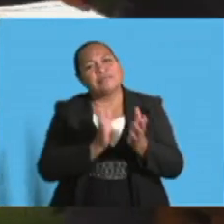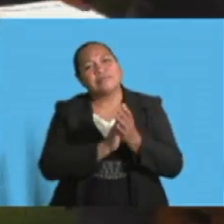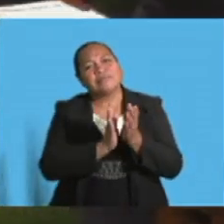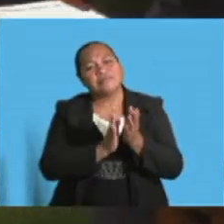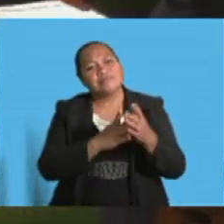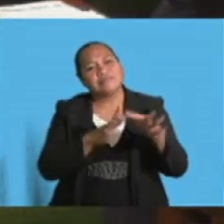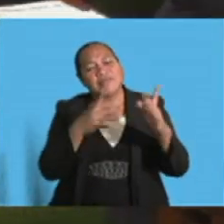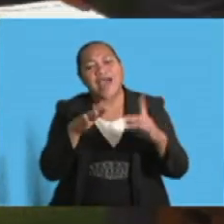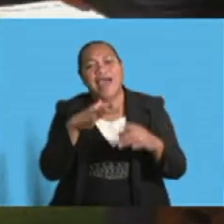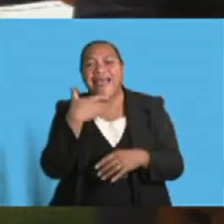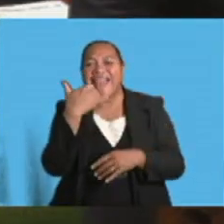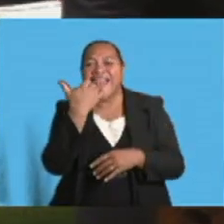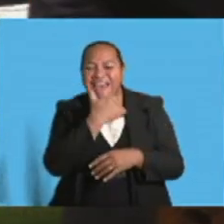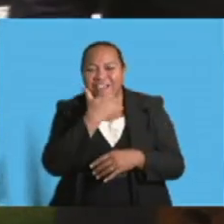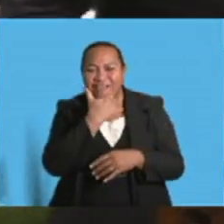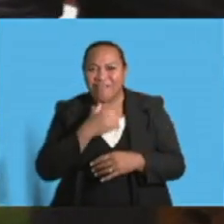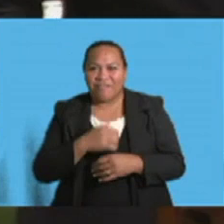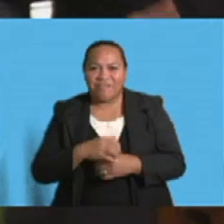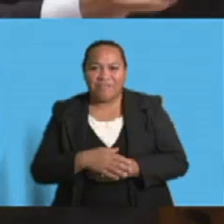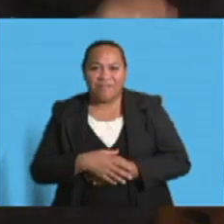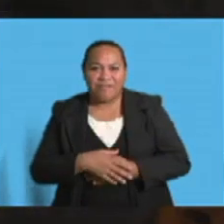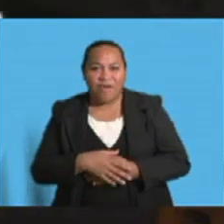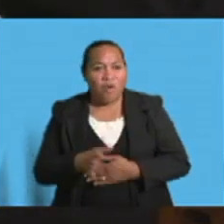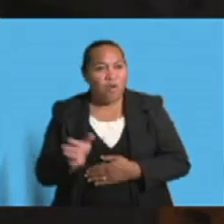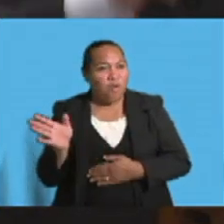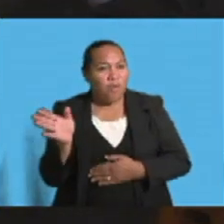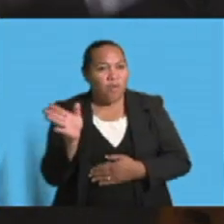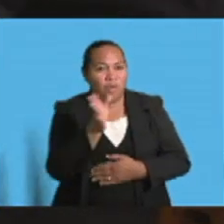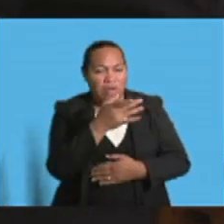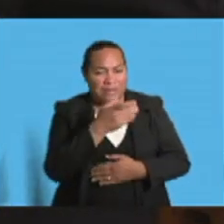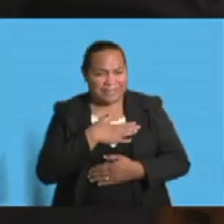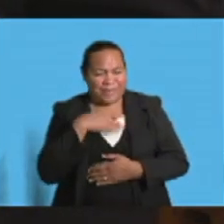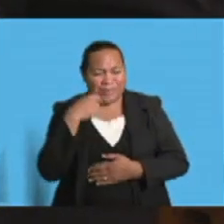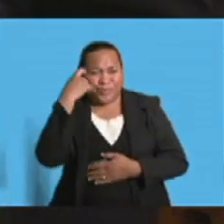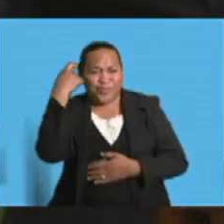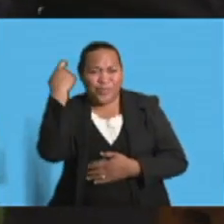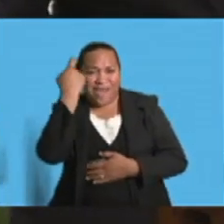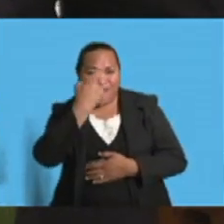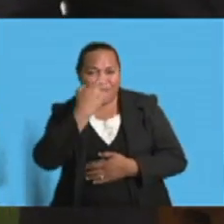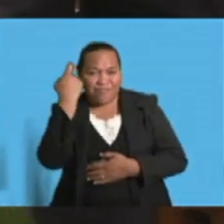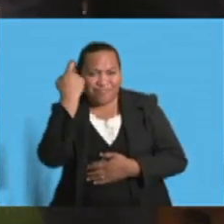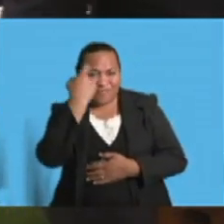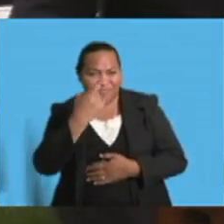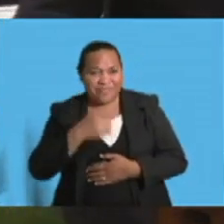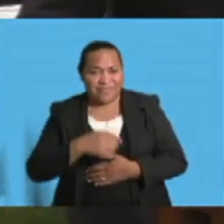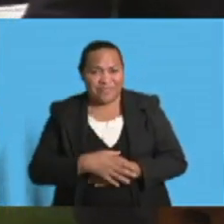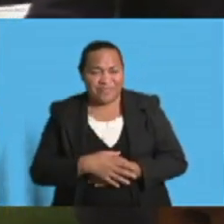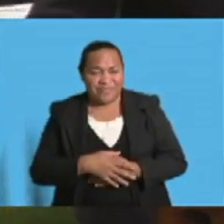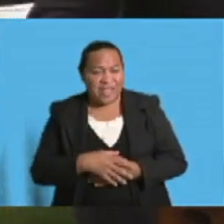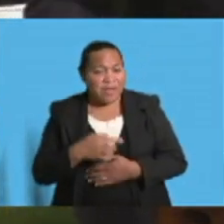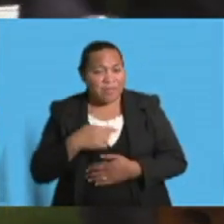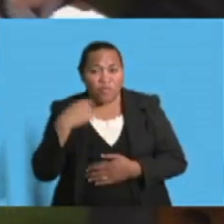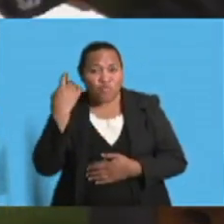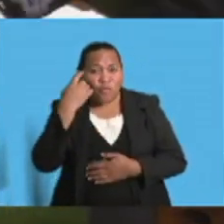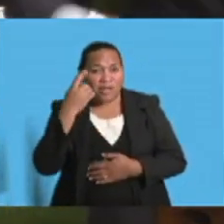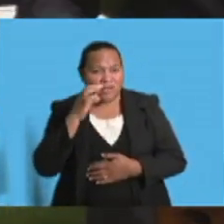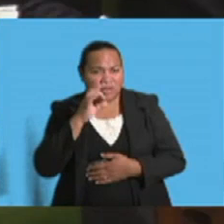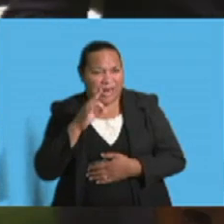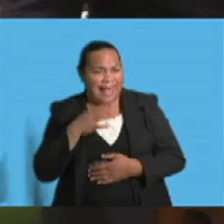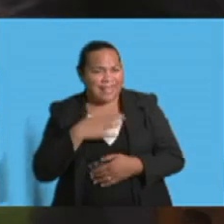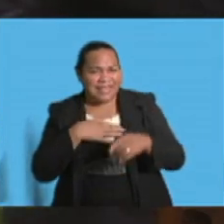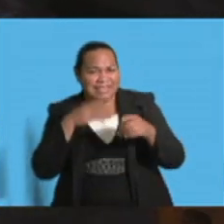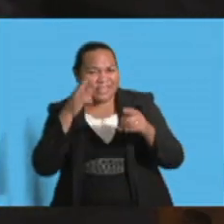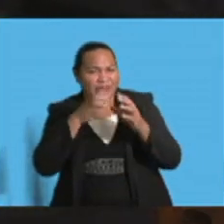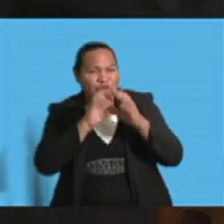clap and laugh. All of them. I worry about it, Madam Speaker. I worry not just about this mob